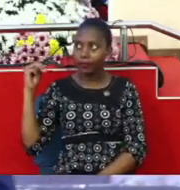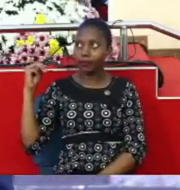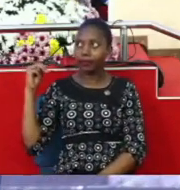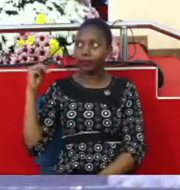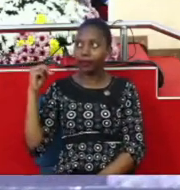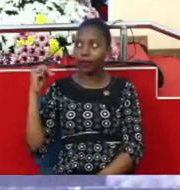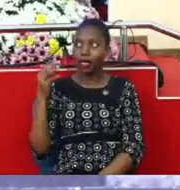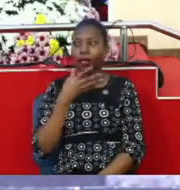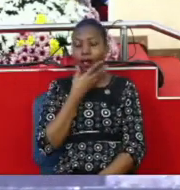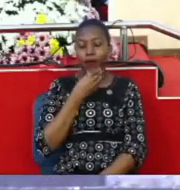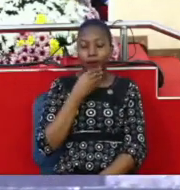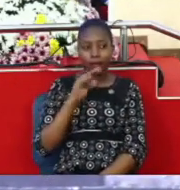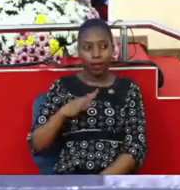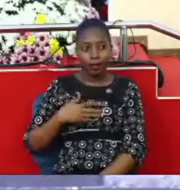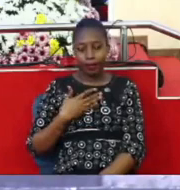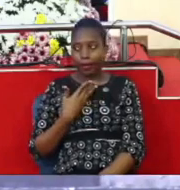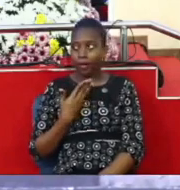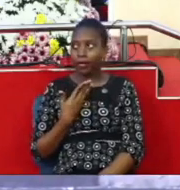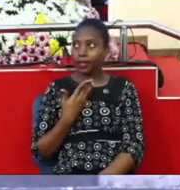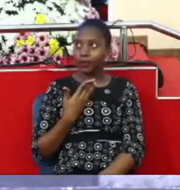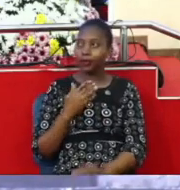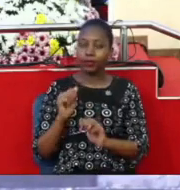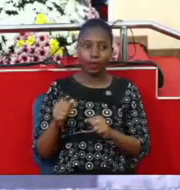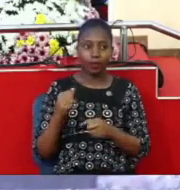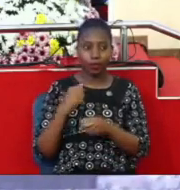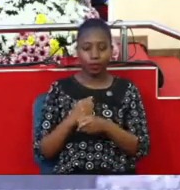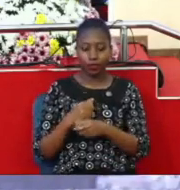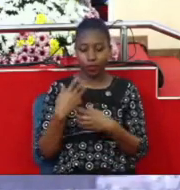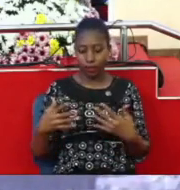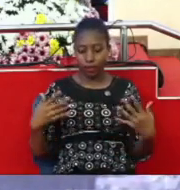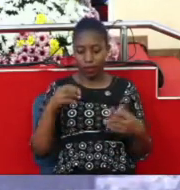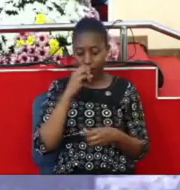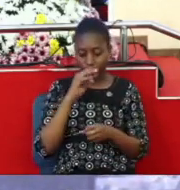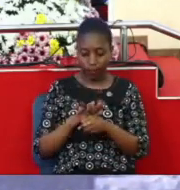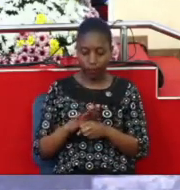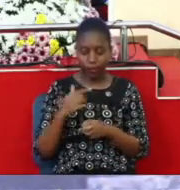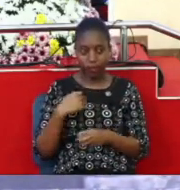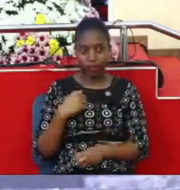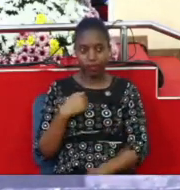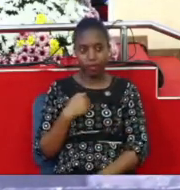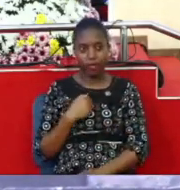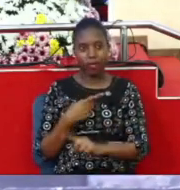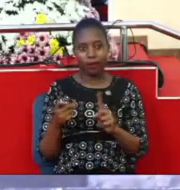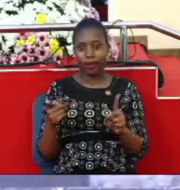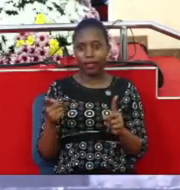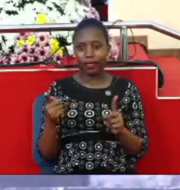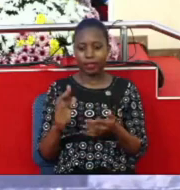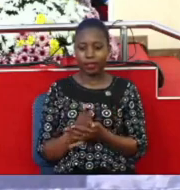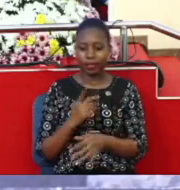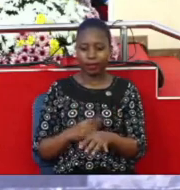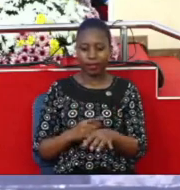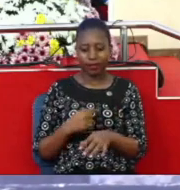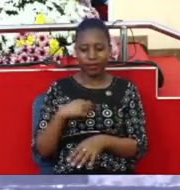tell me. But at a certain time I thought my father, nani tajiri kama baba yangu? Hakuna mtu tajiri kuliko